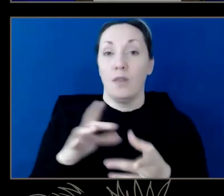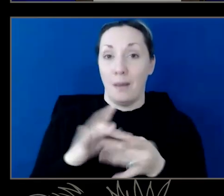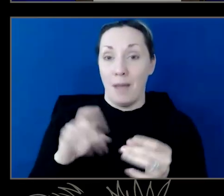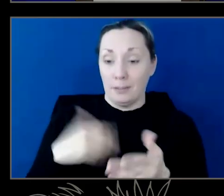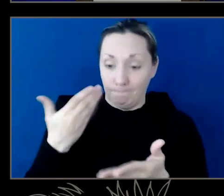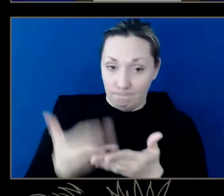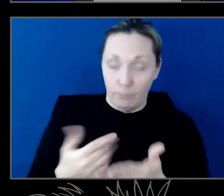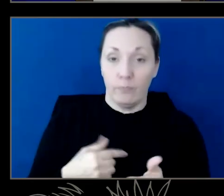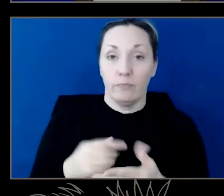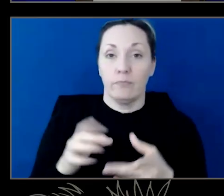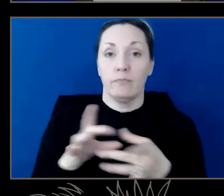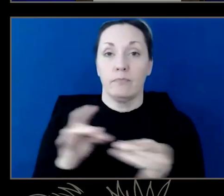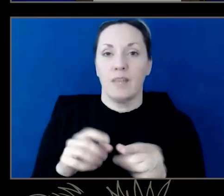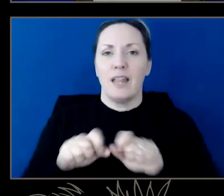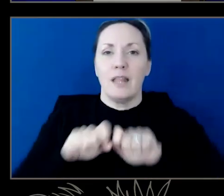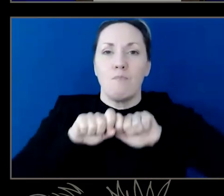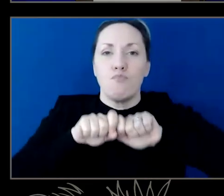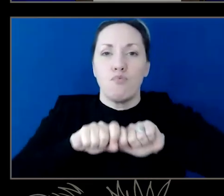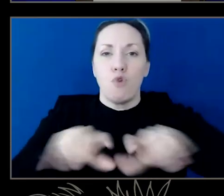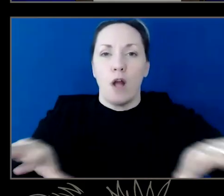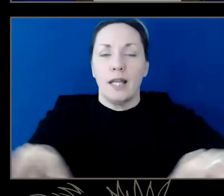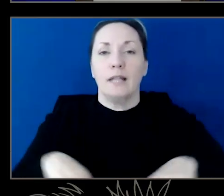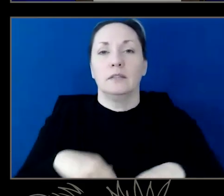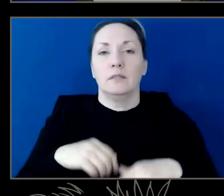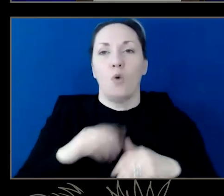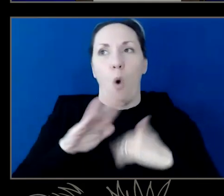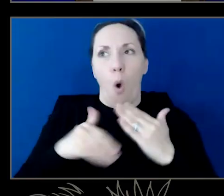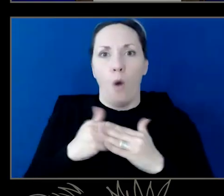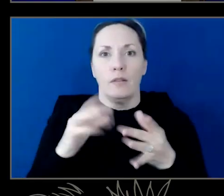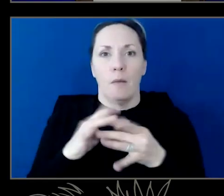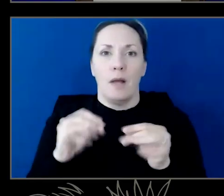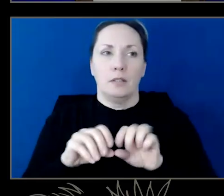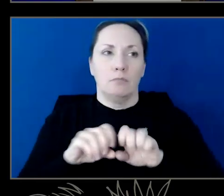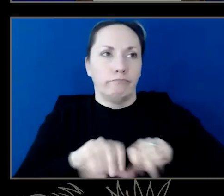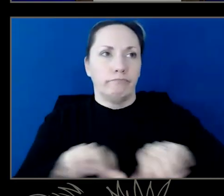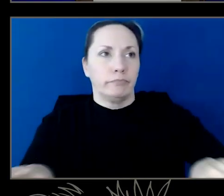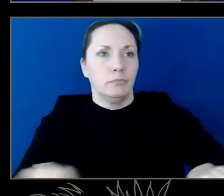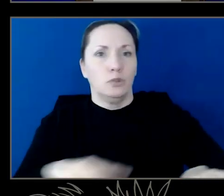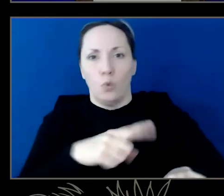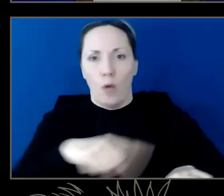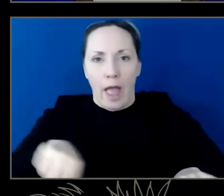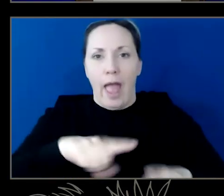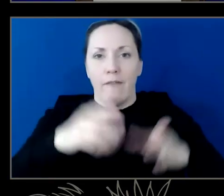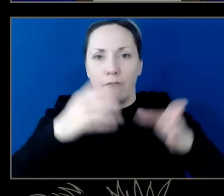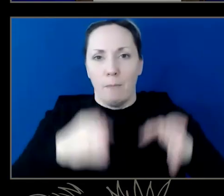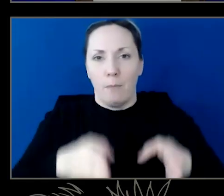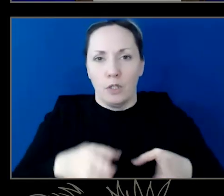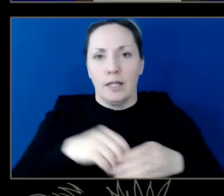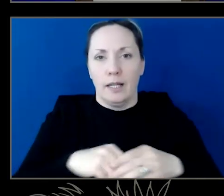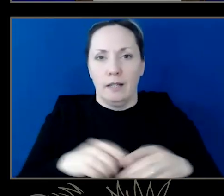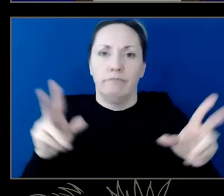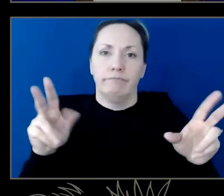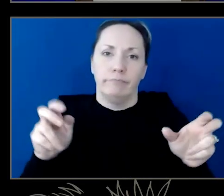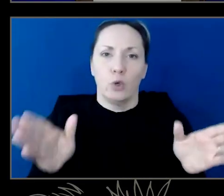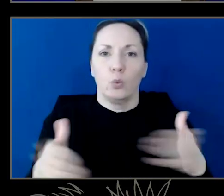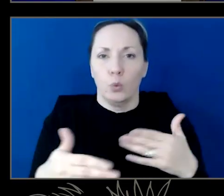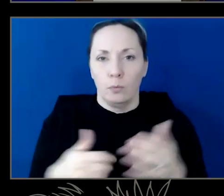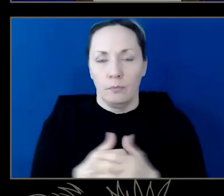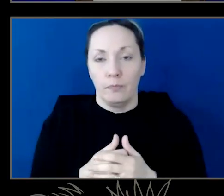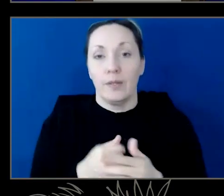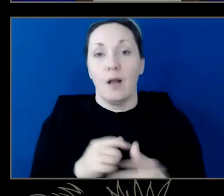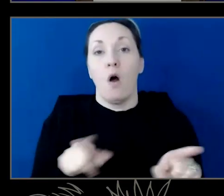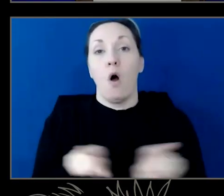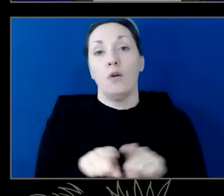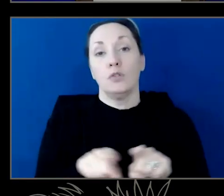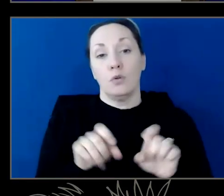that it will send all of the messages array to every person in the room. And